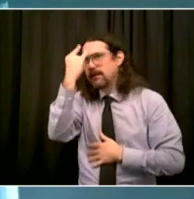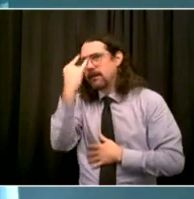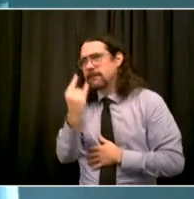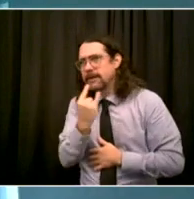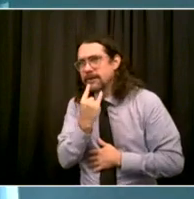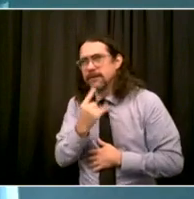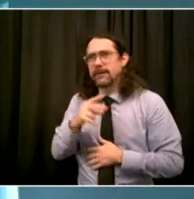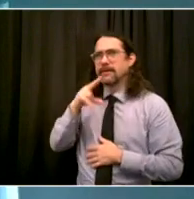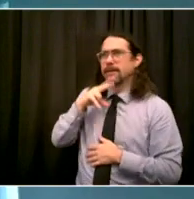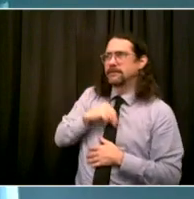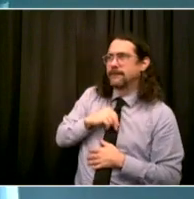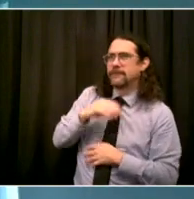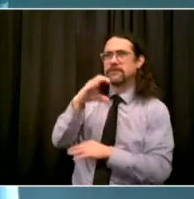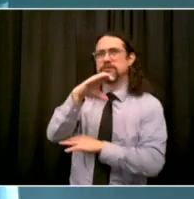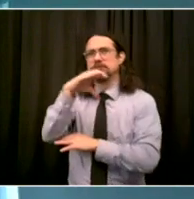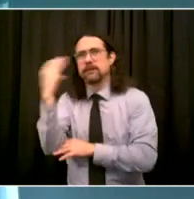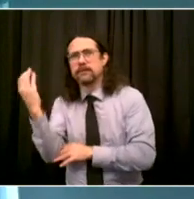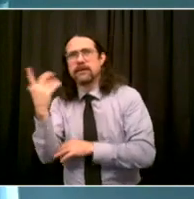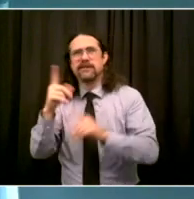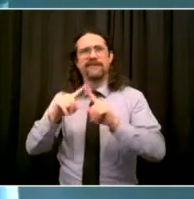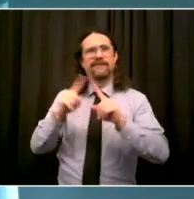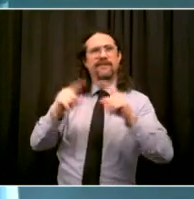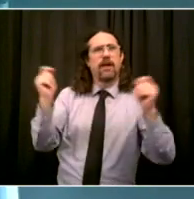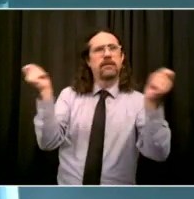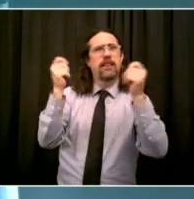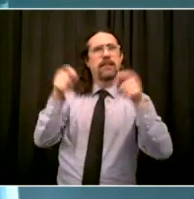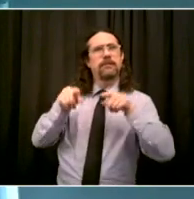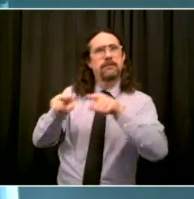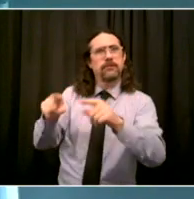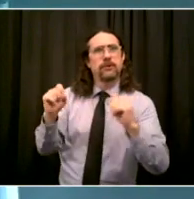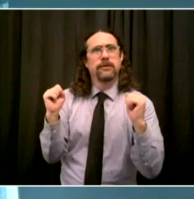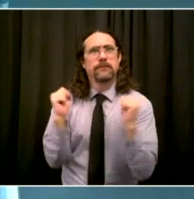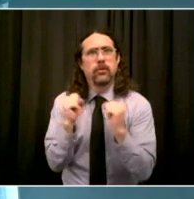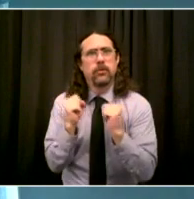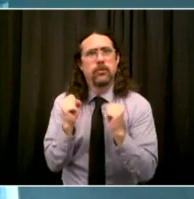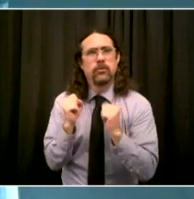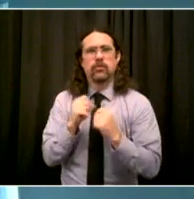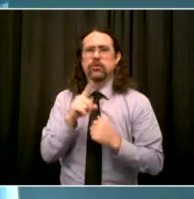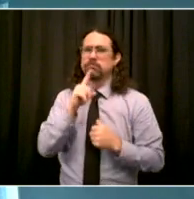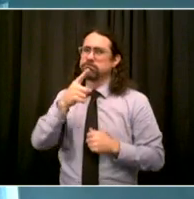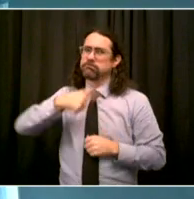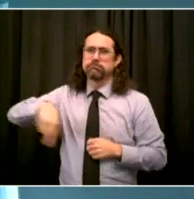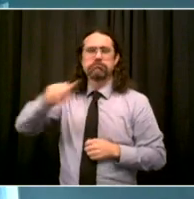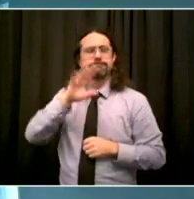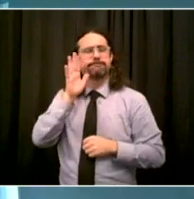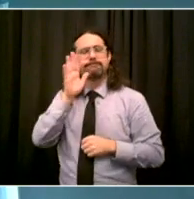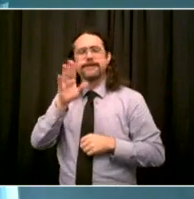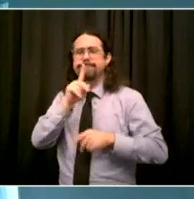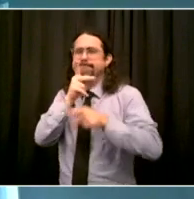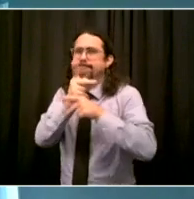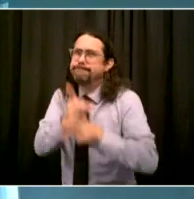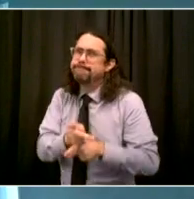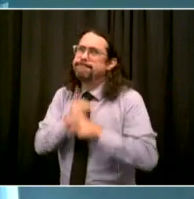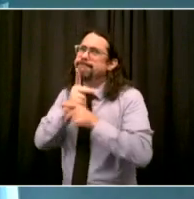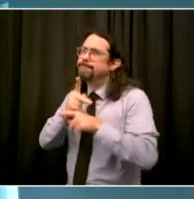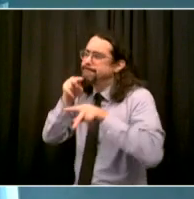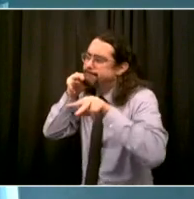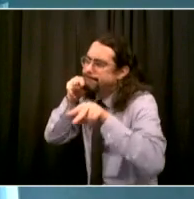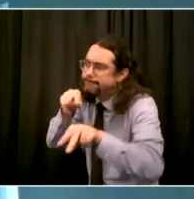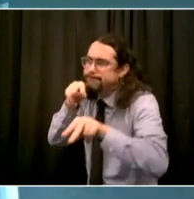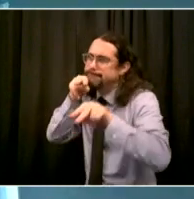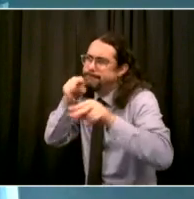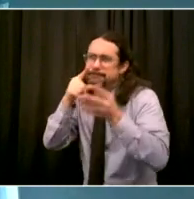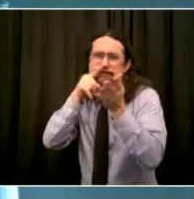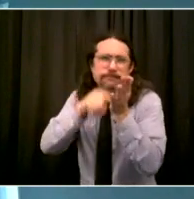Europe, our sort of sister cities, are now going back to severe restrictions. They're effectively returning to pause. And it's very important for us to take all